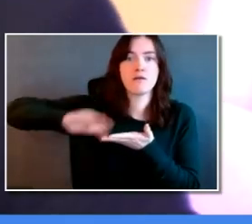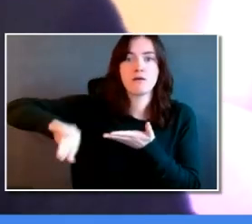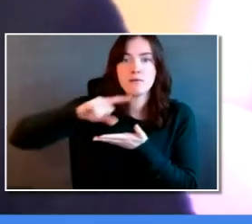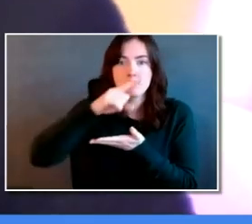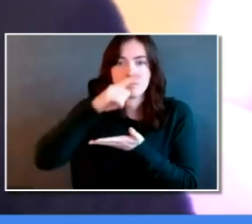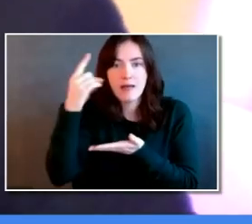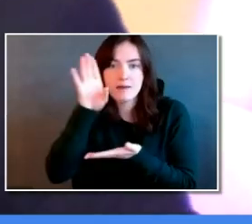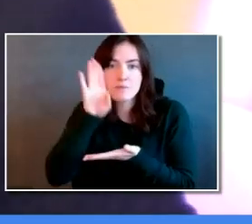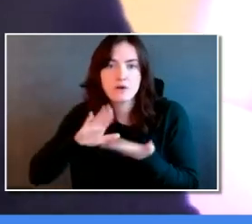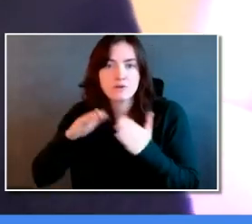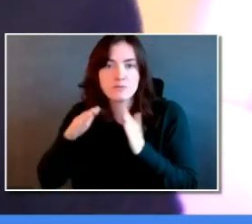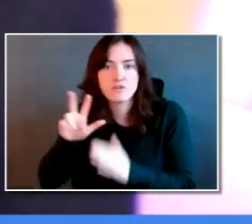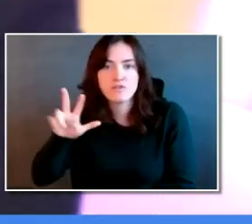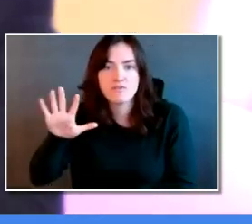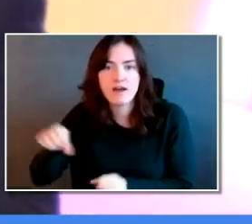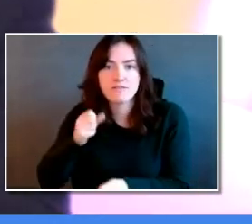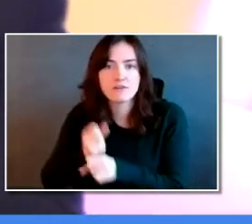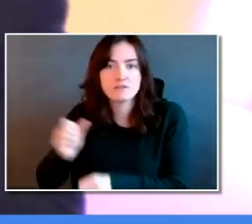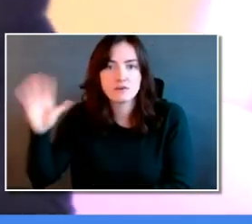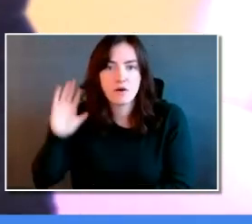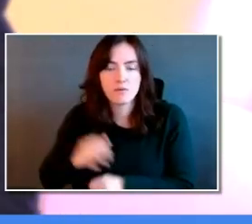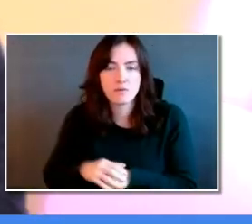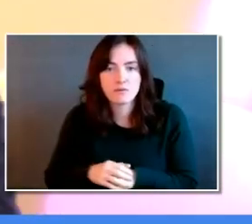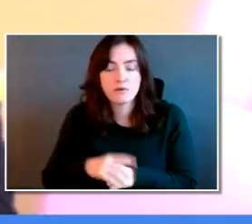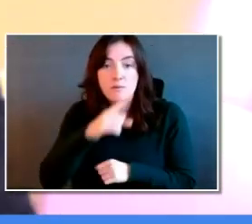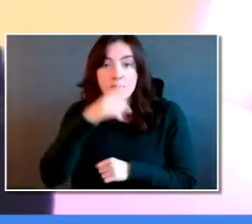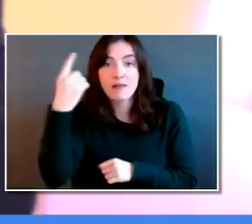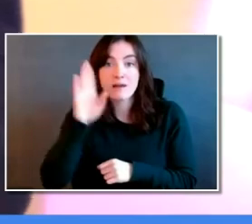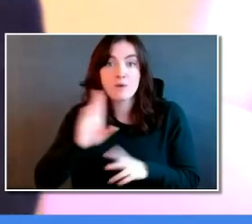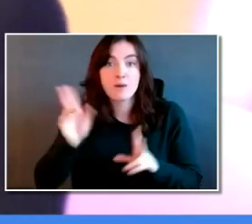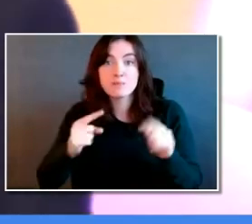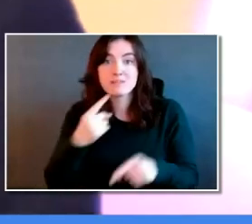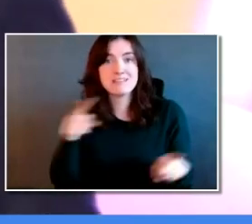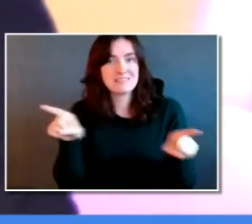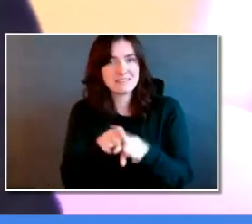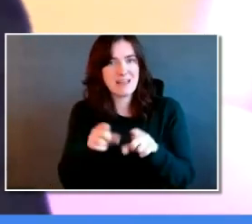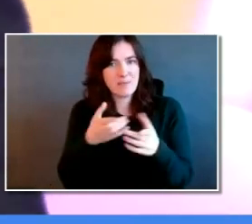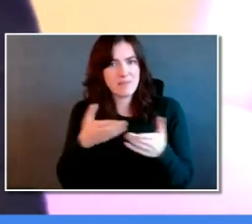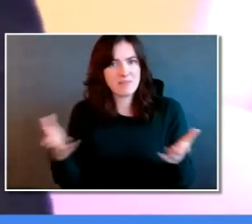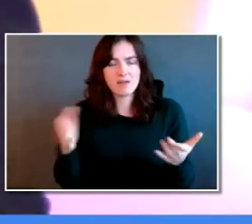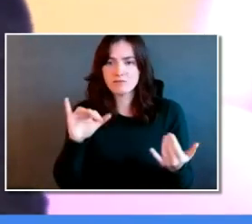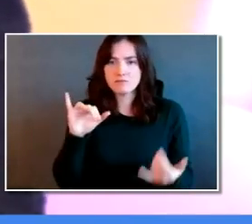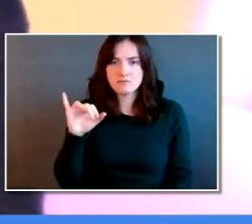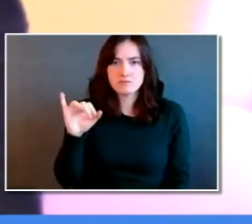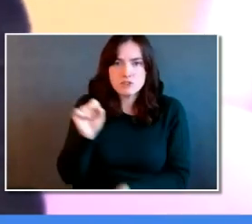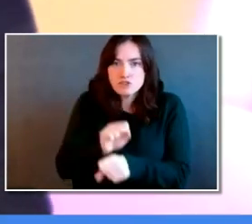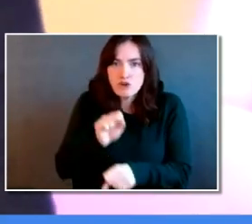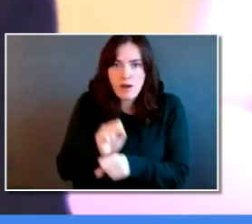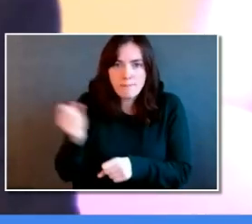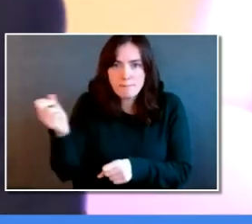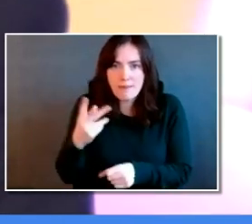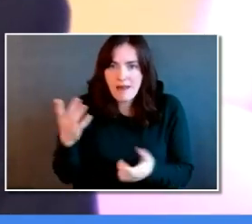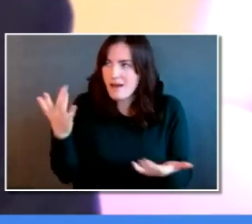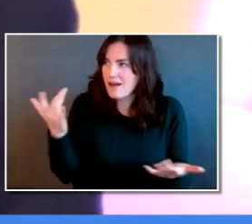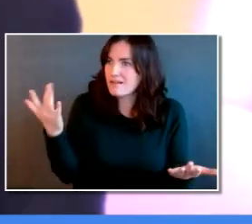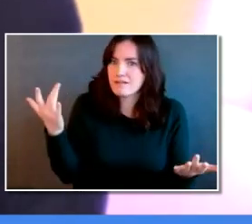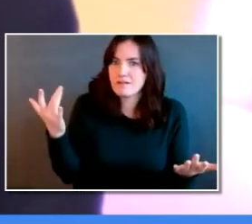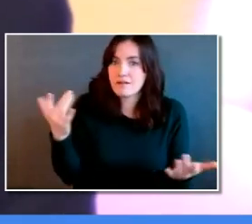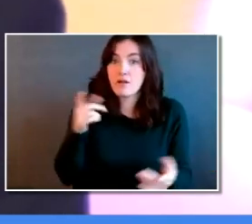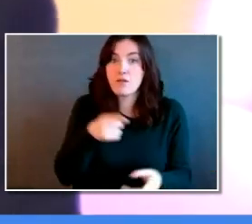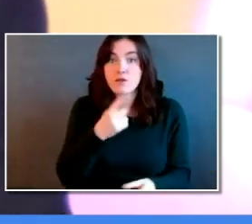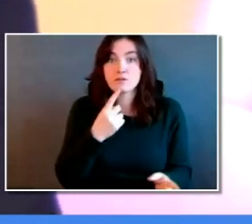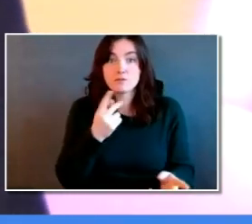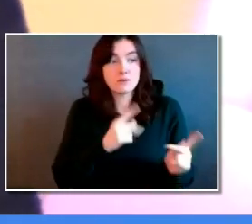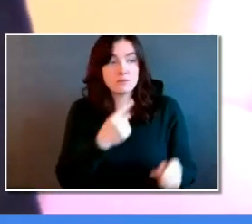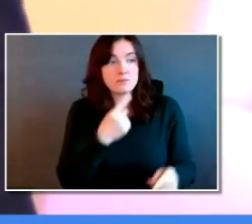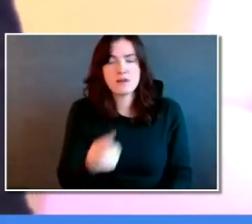ago. And black and brown folks said the same thing. Why don't y'all bring the jobs back? And you know what those folks said? Why don't y'all get up and